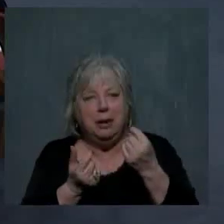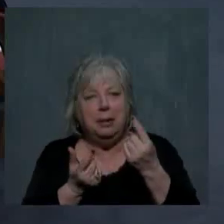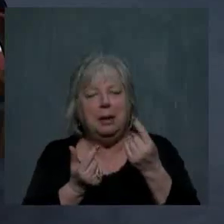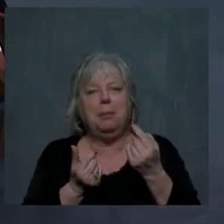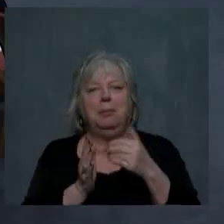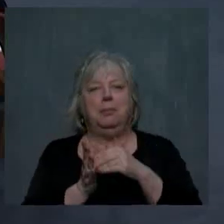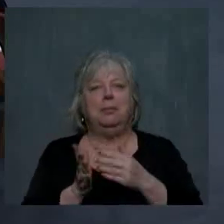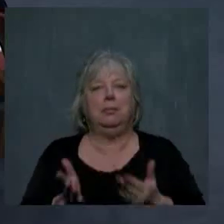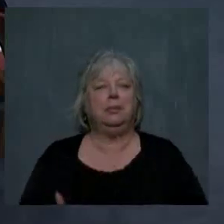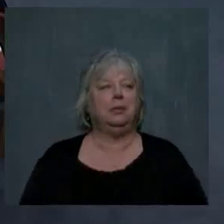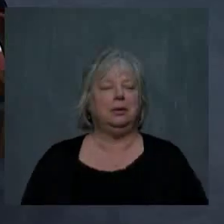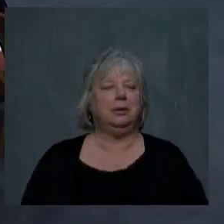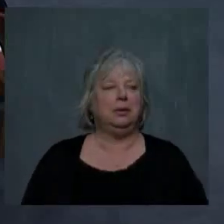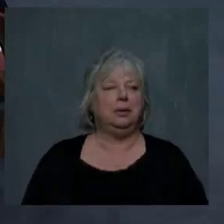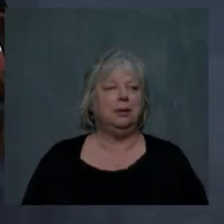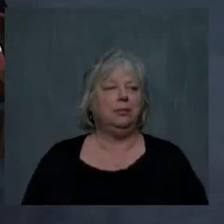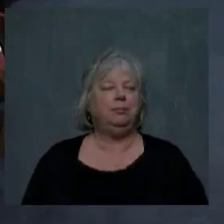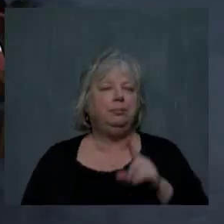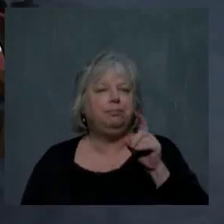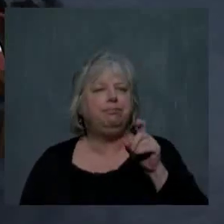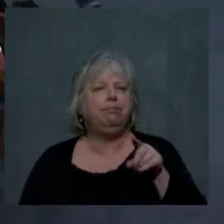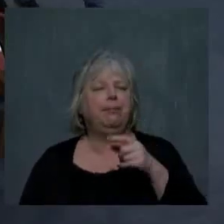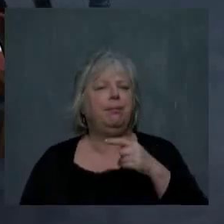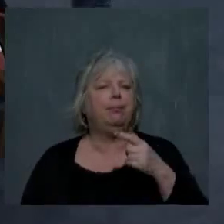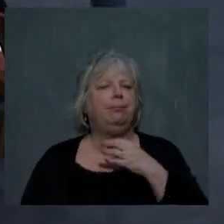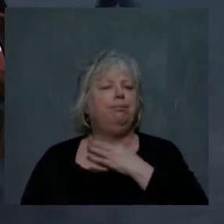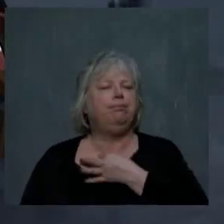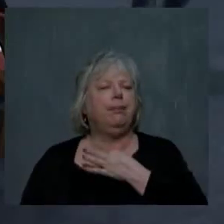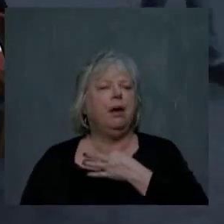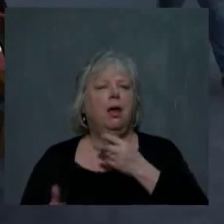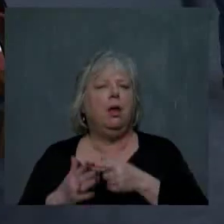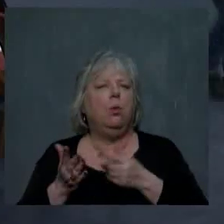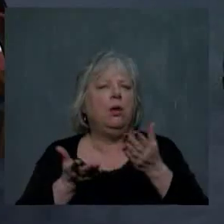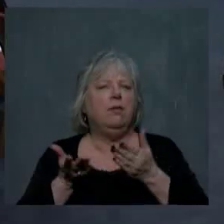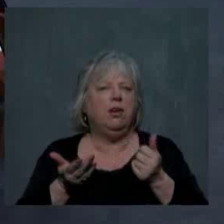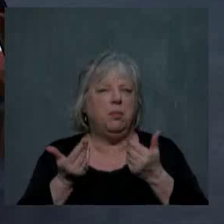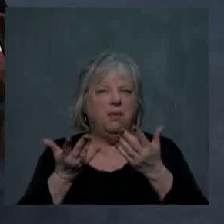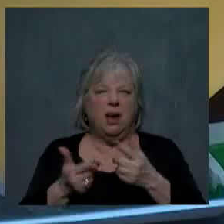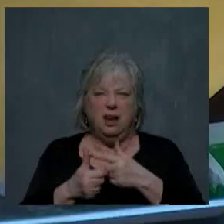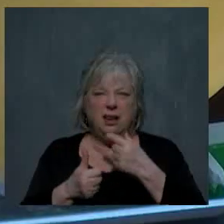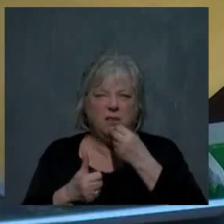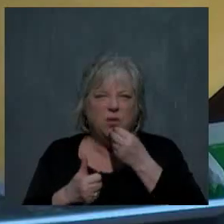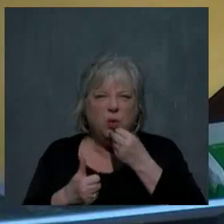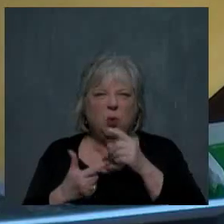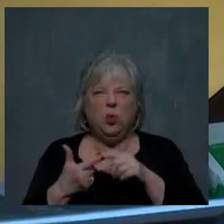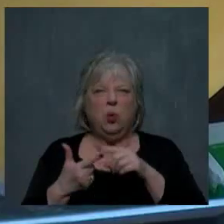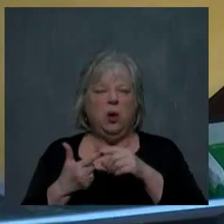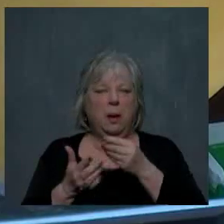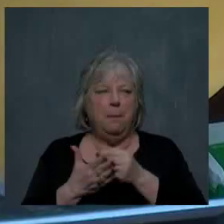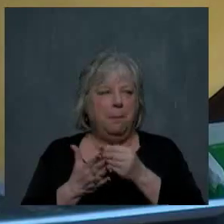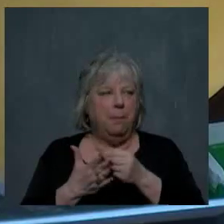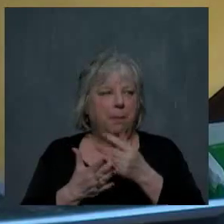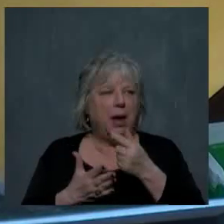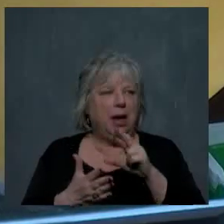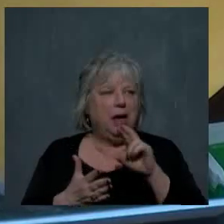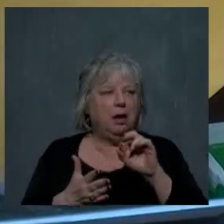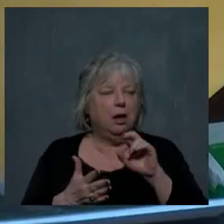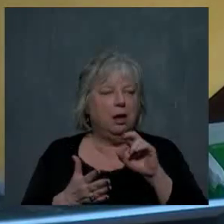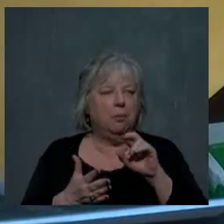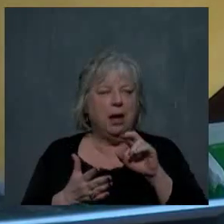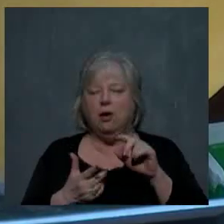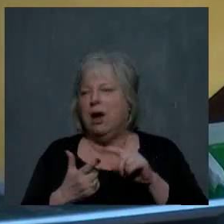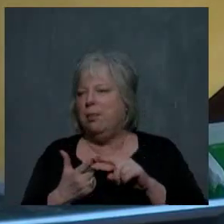please. I wanted to ask, what all services are you going to provide there? You said food, MoneyGram services, and what